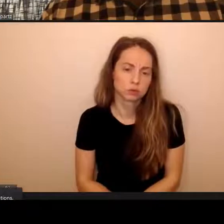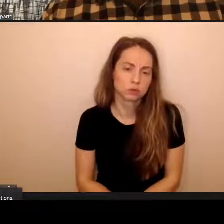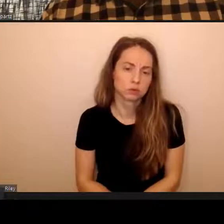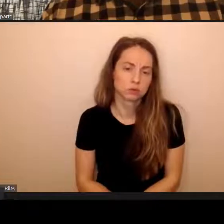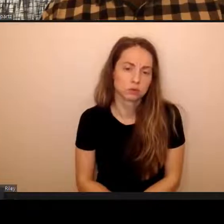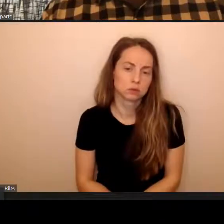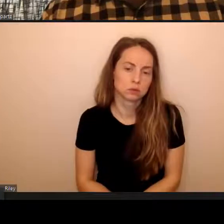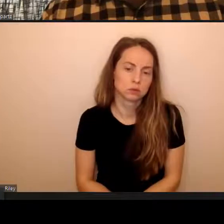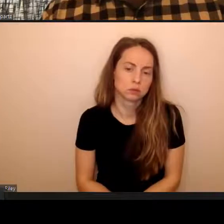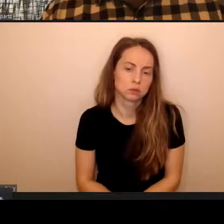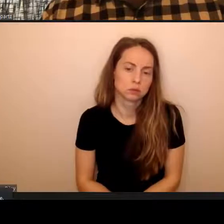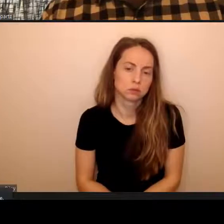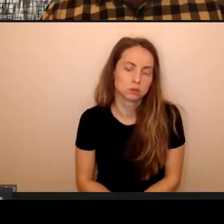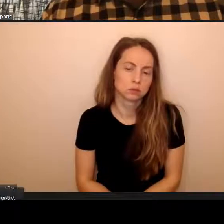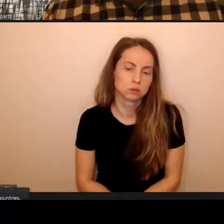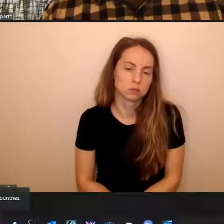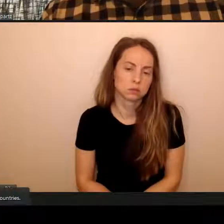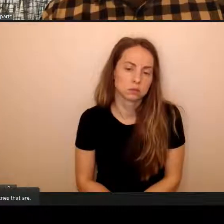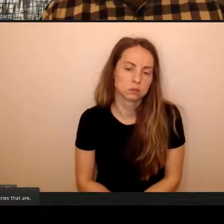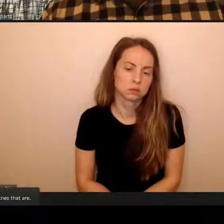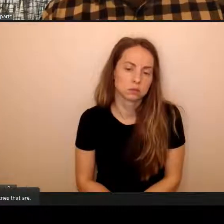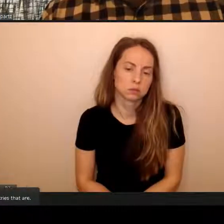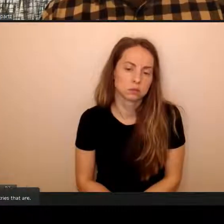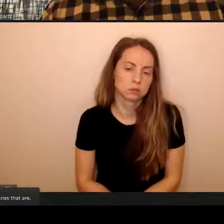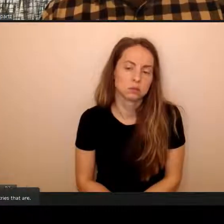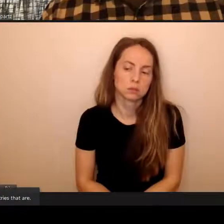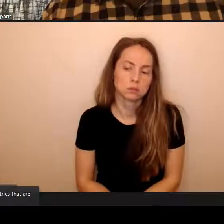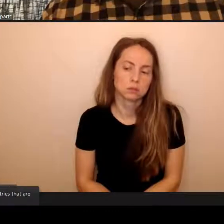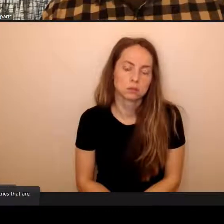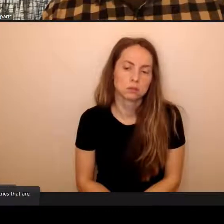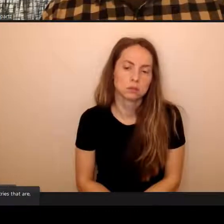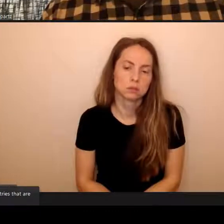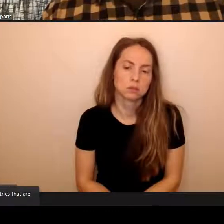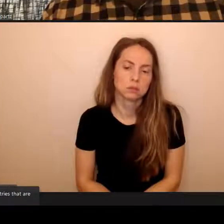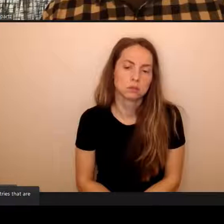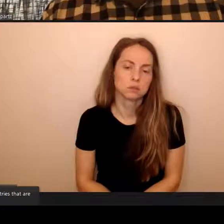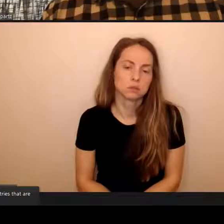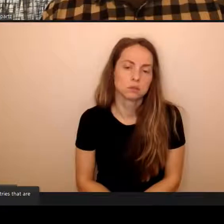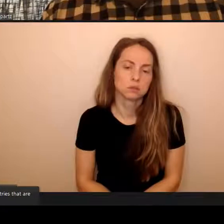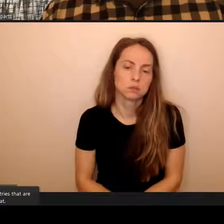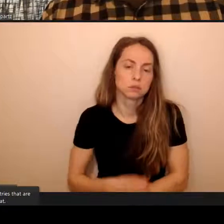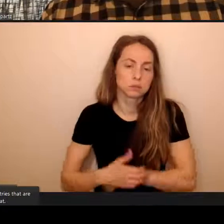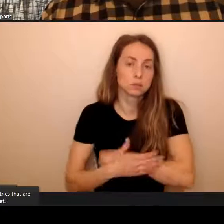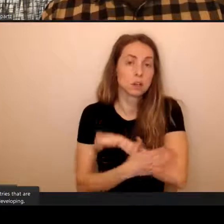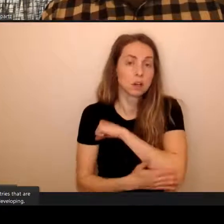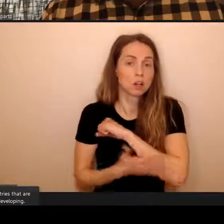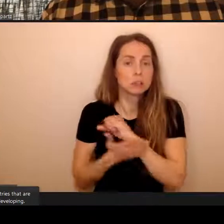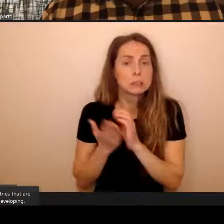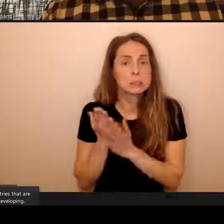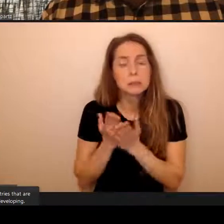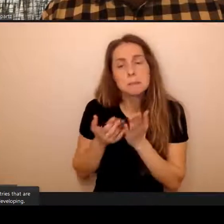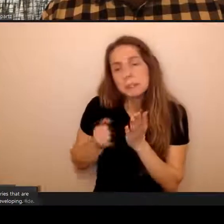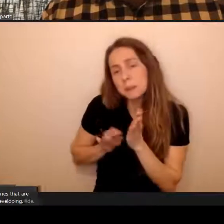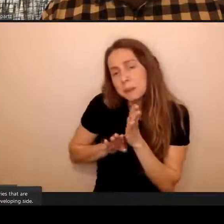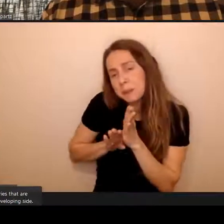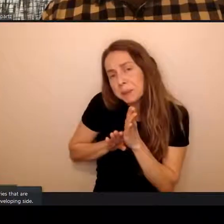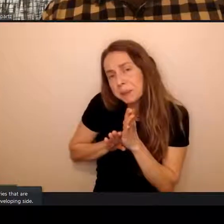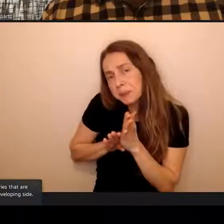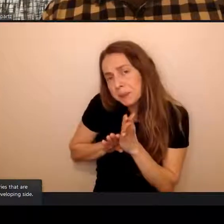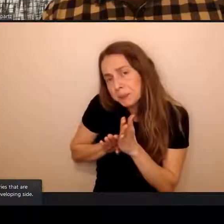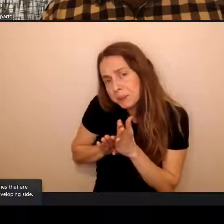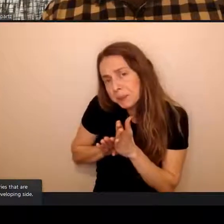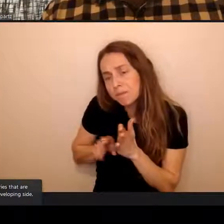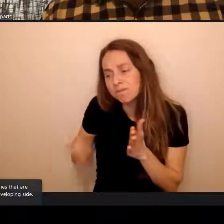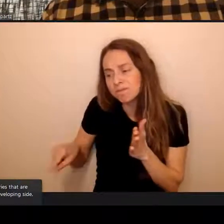So, and there are countries that are, that are more in the developing side who are